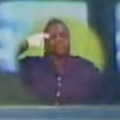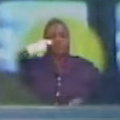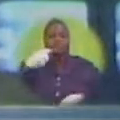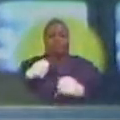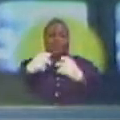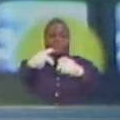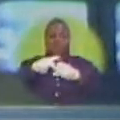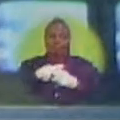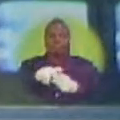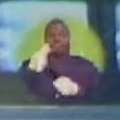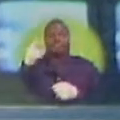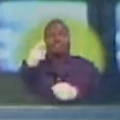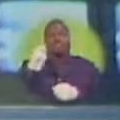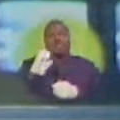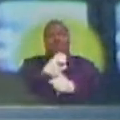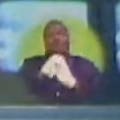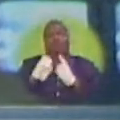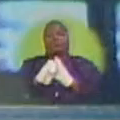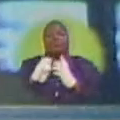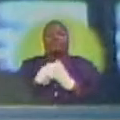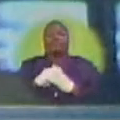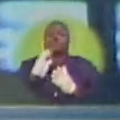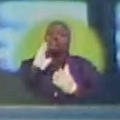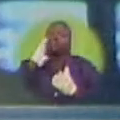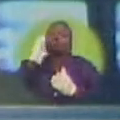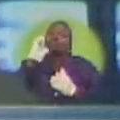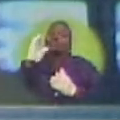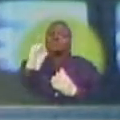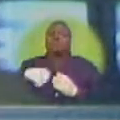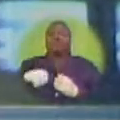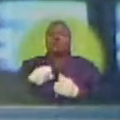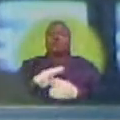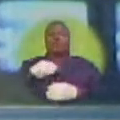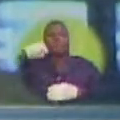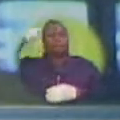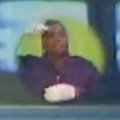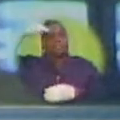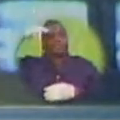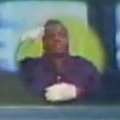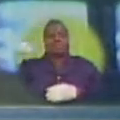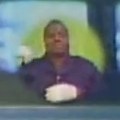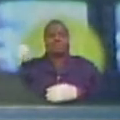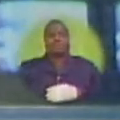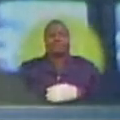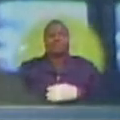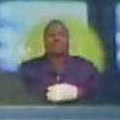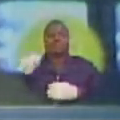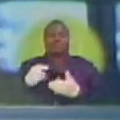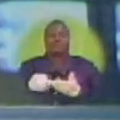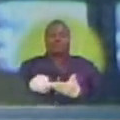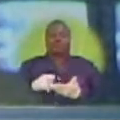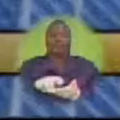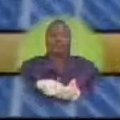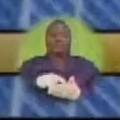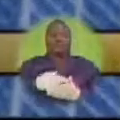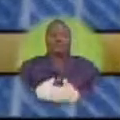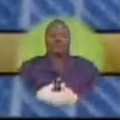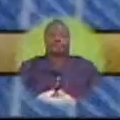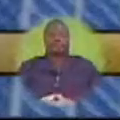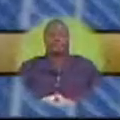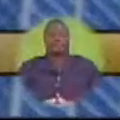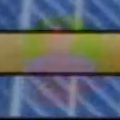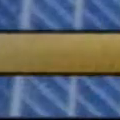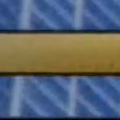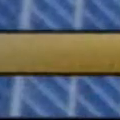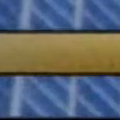in the second cultural forum and pay courtesy calls on key government officials. Here again is Elisa Graham. During her